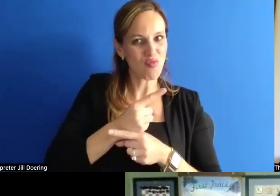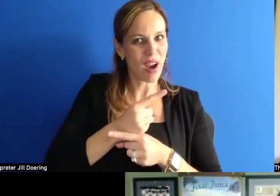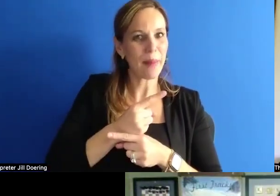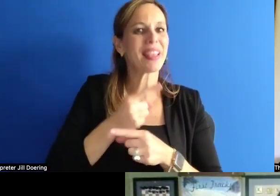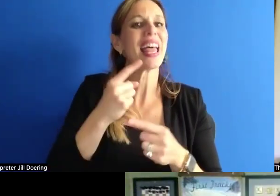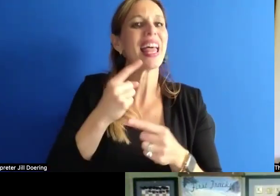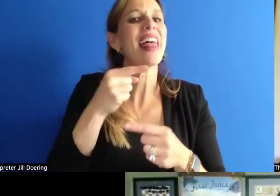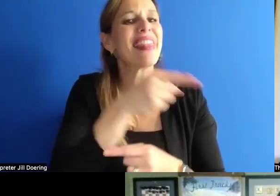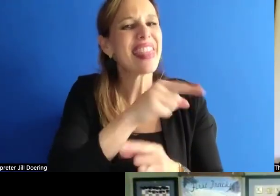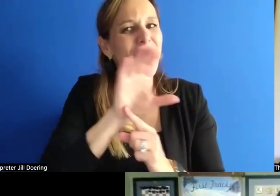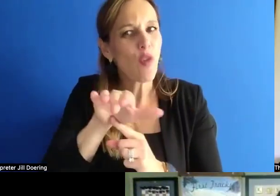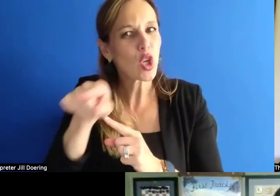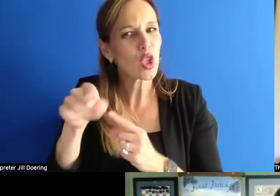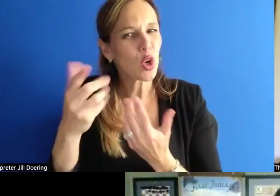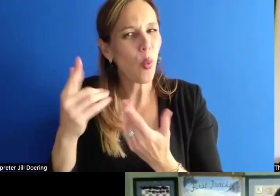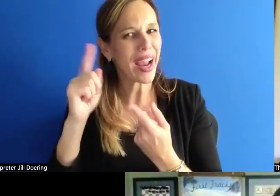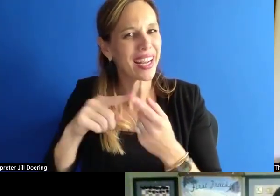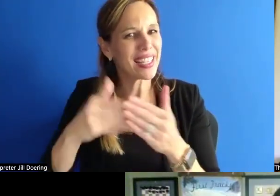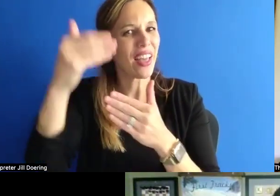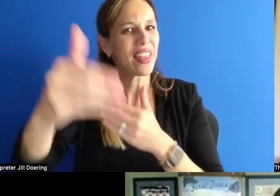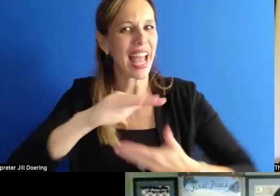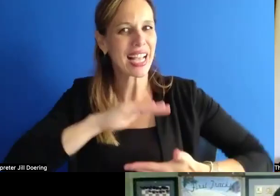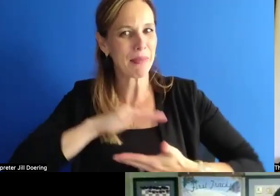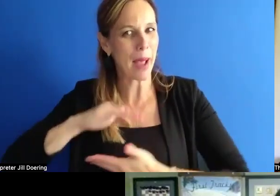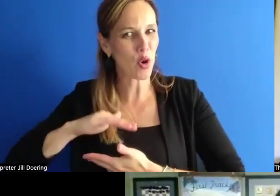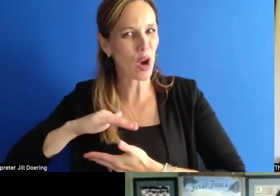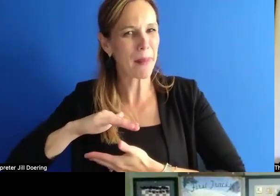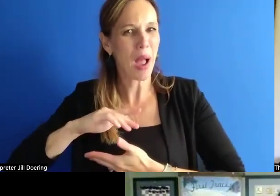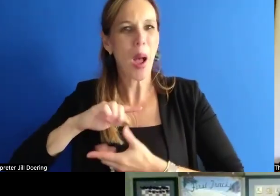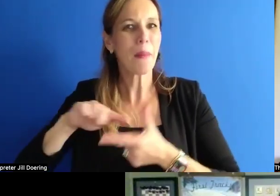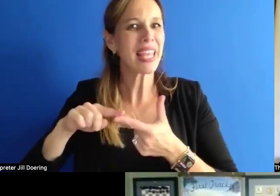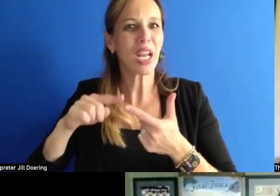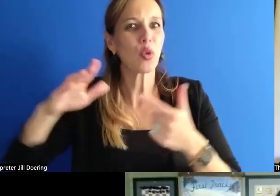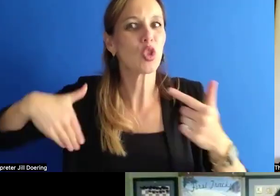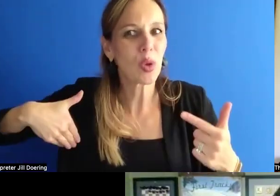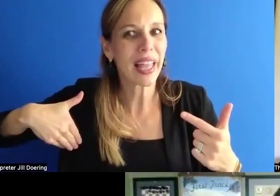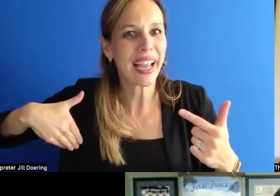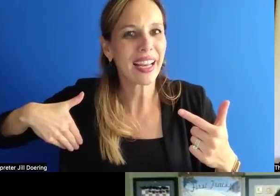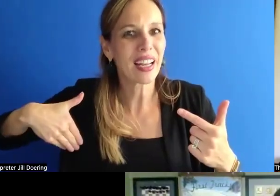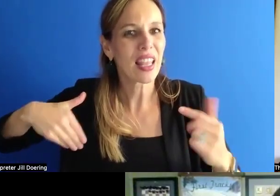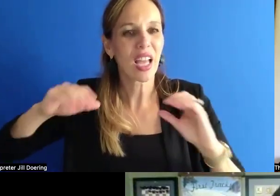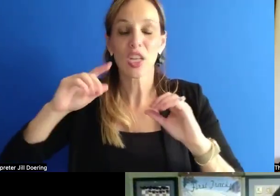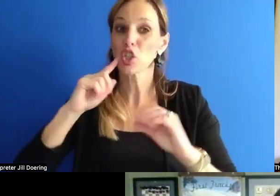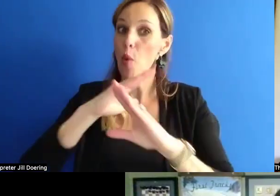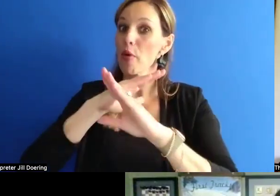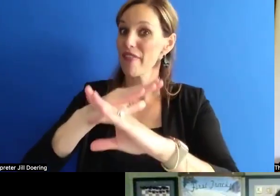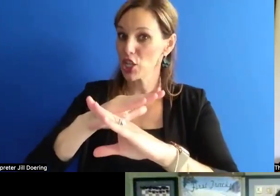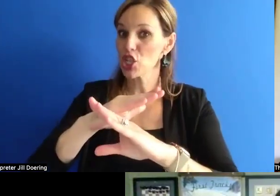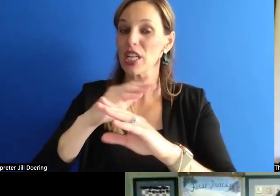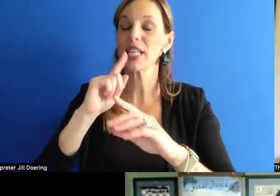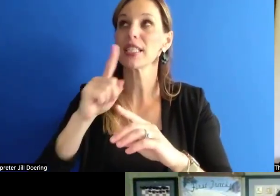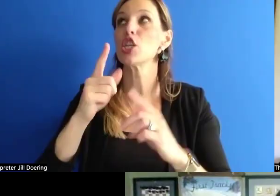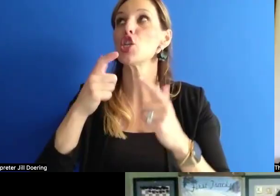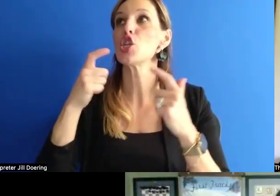mammogram to see, and then it was all over, and it was, too late to save it. Prevention is huge,